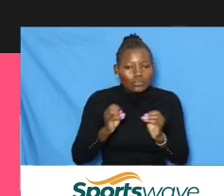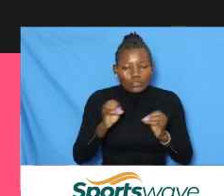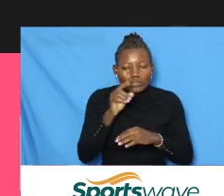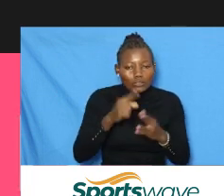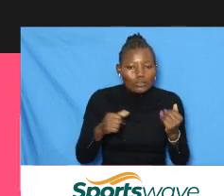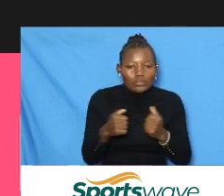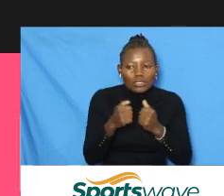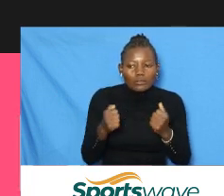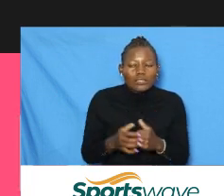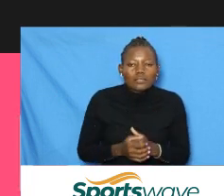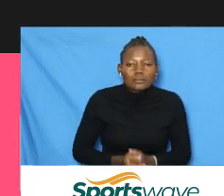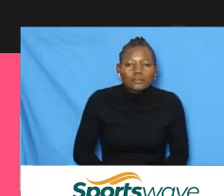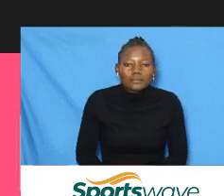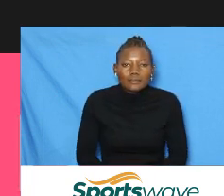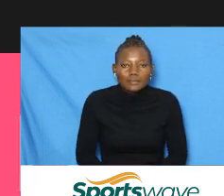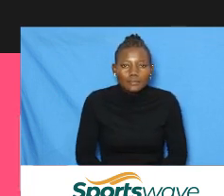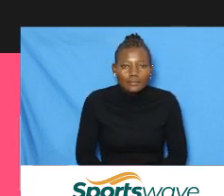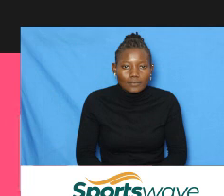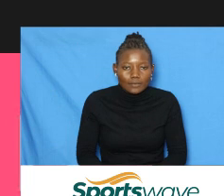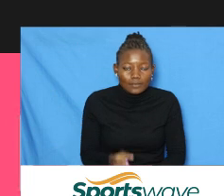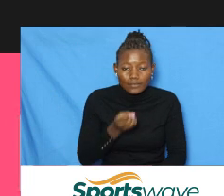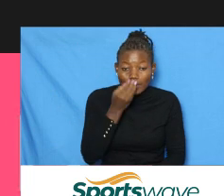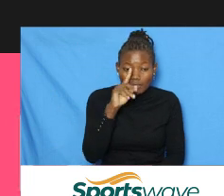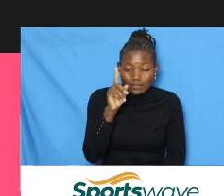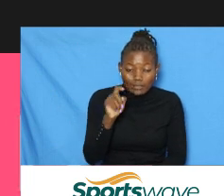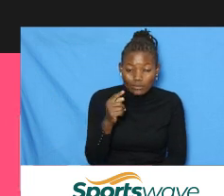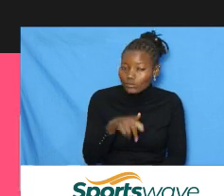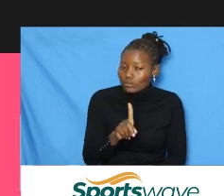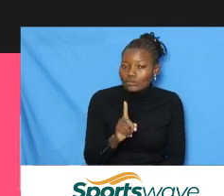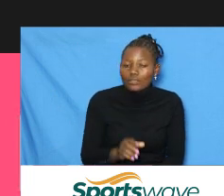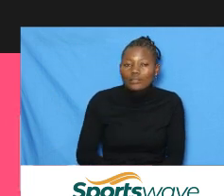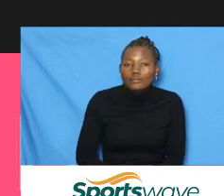happens? So to answer your question,